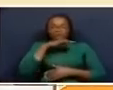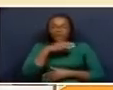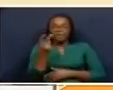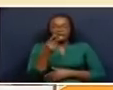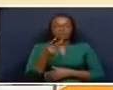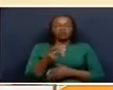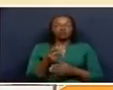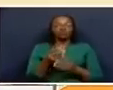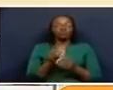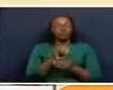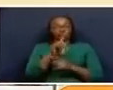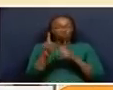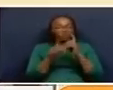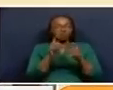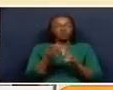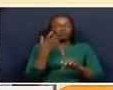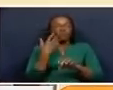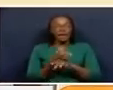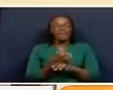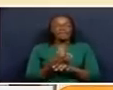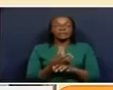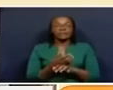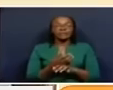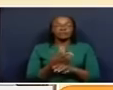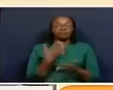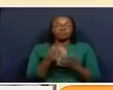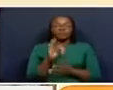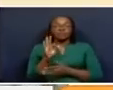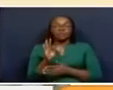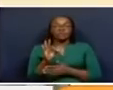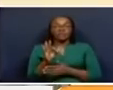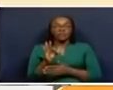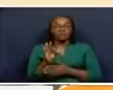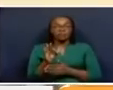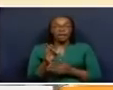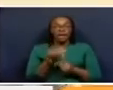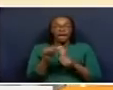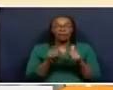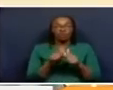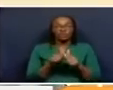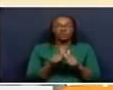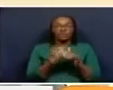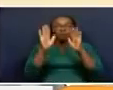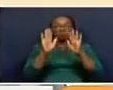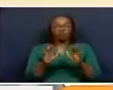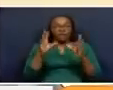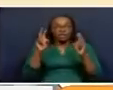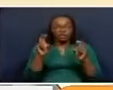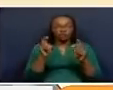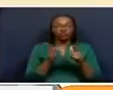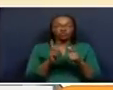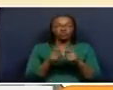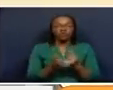asked very specific questions, pointed questions about critical issues, so that the electorate can also know it is not